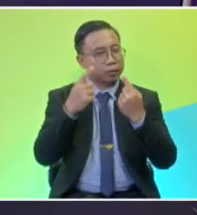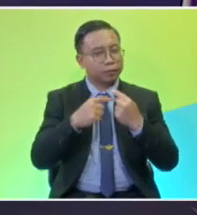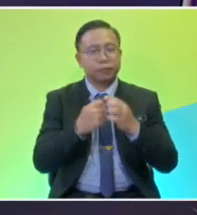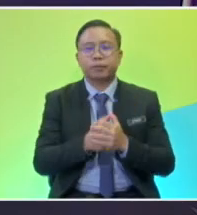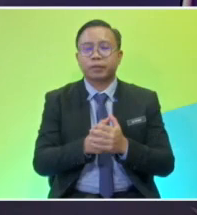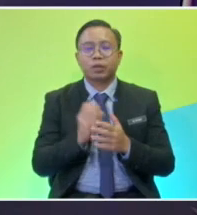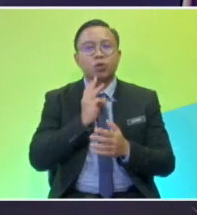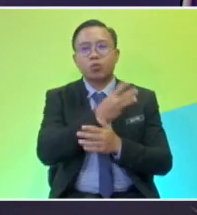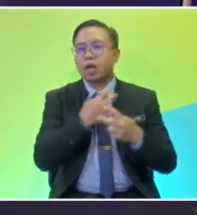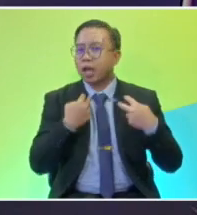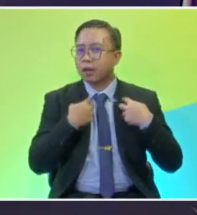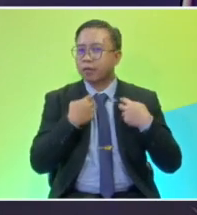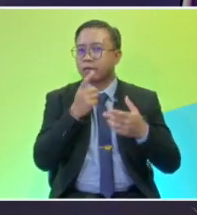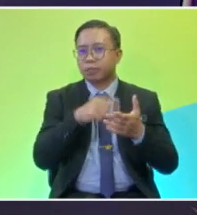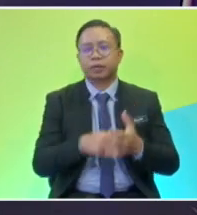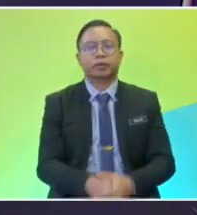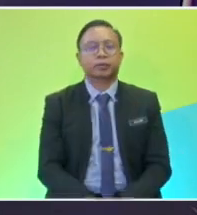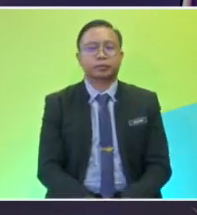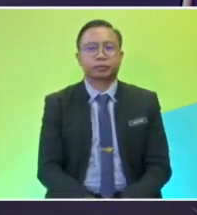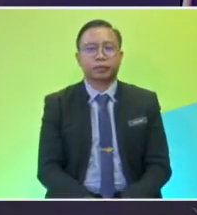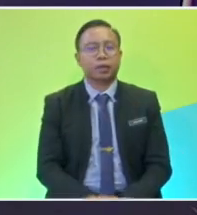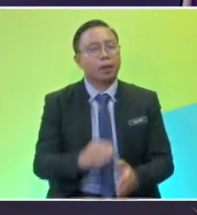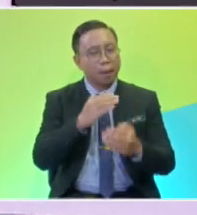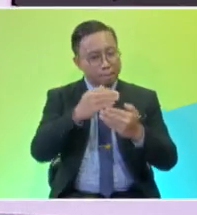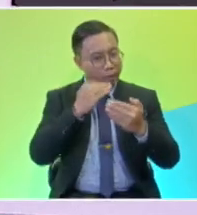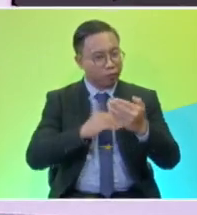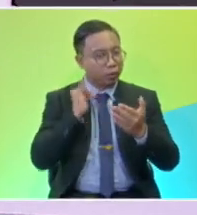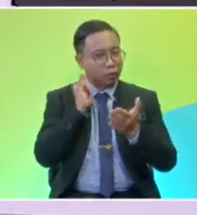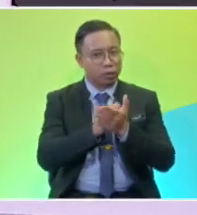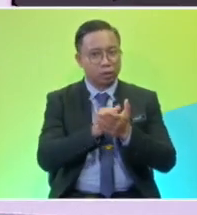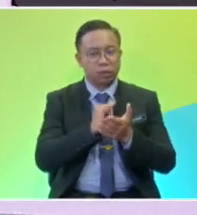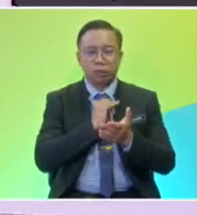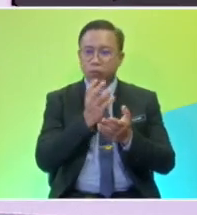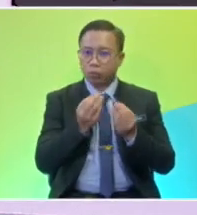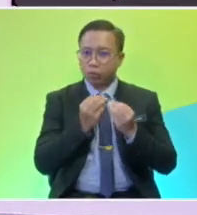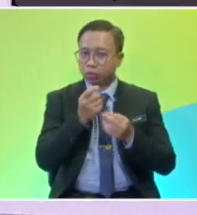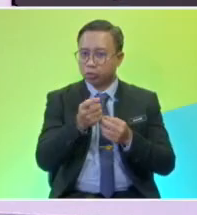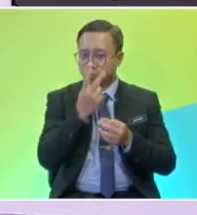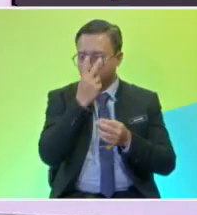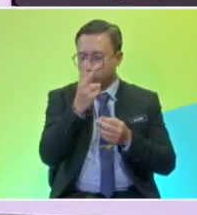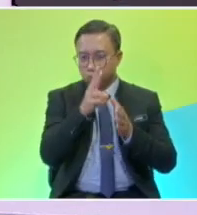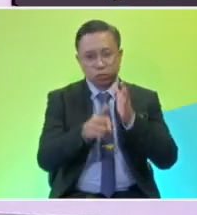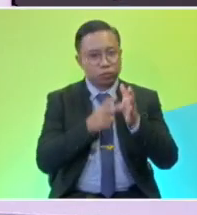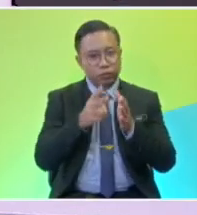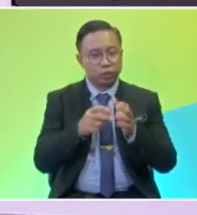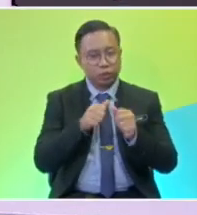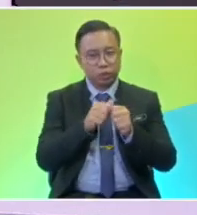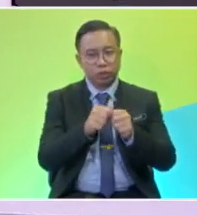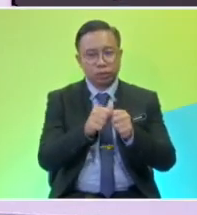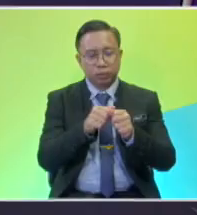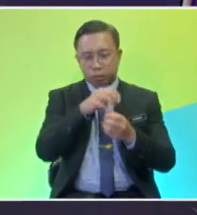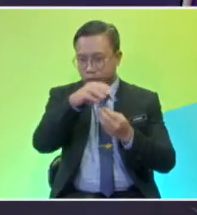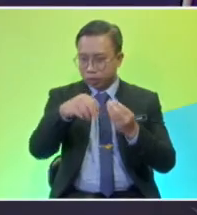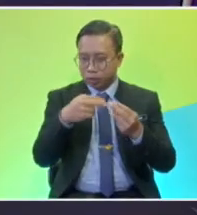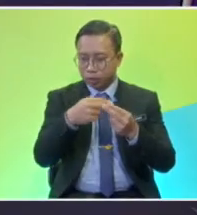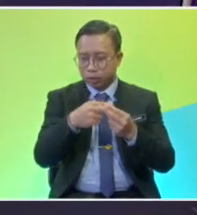teacher, what do we have? Yes, Divya. Okay, before that, I want you to watch a video. Okay, regarding joints. Okay. Okay.